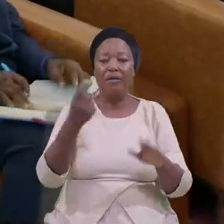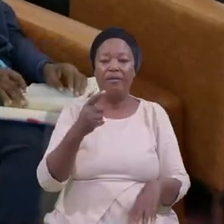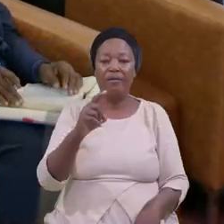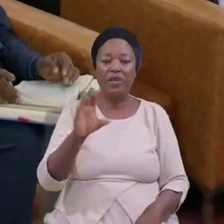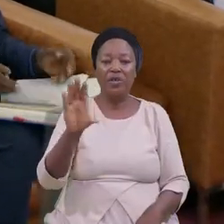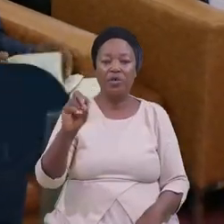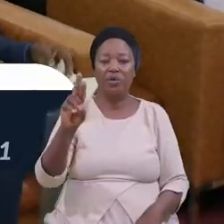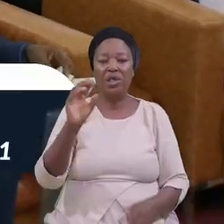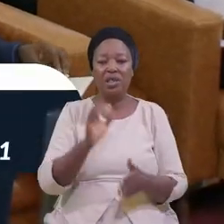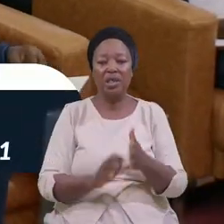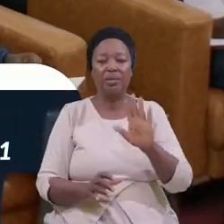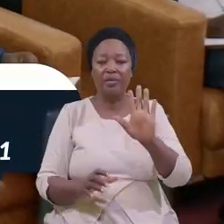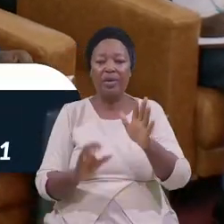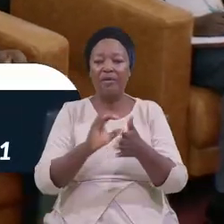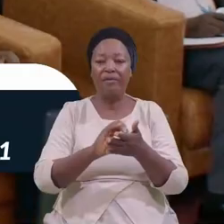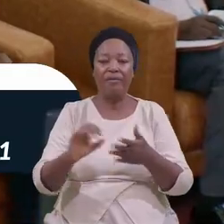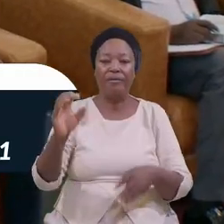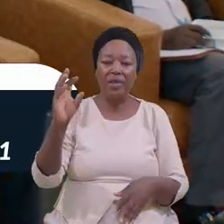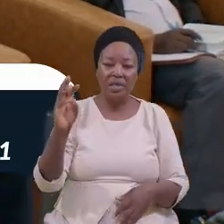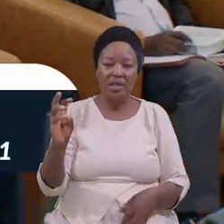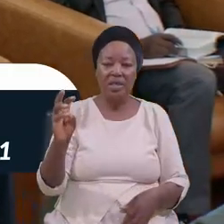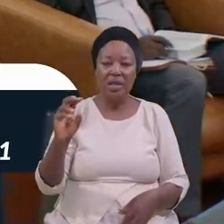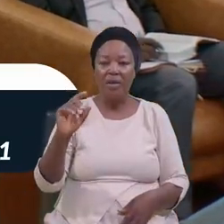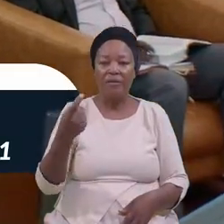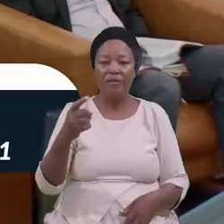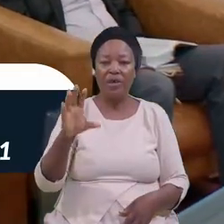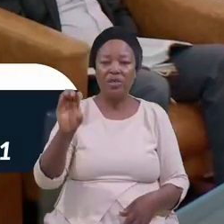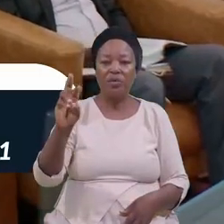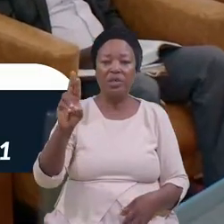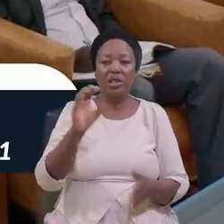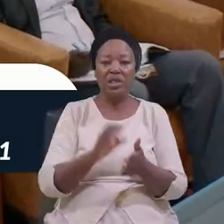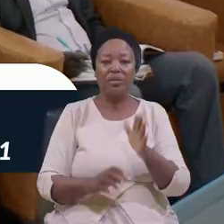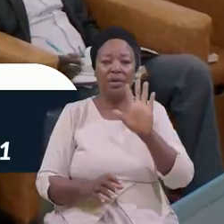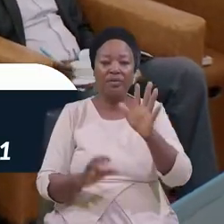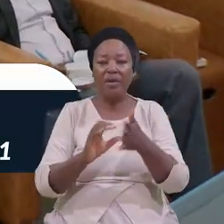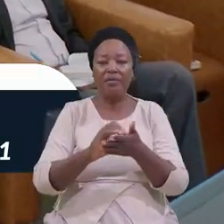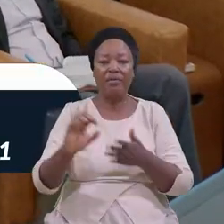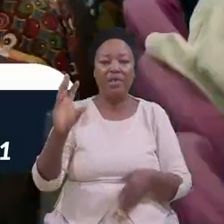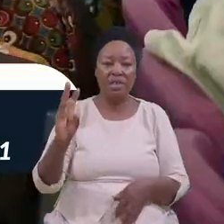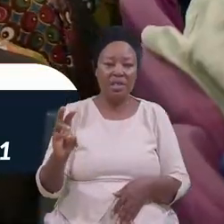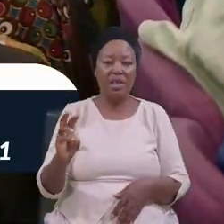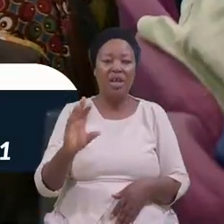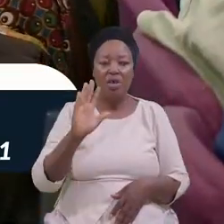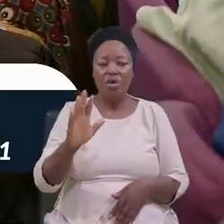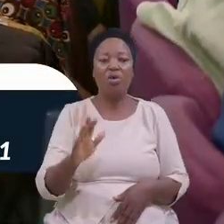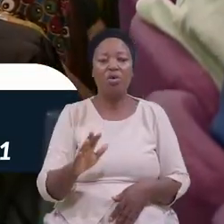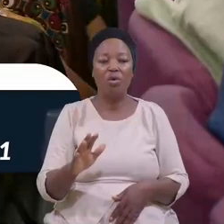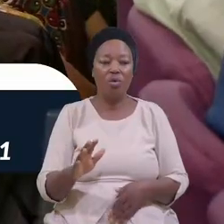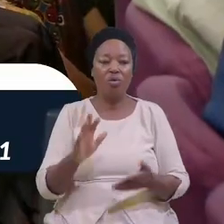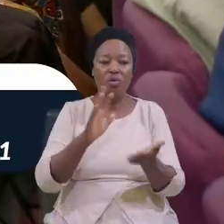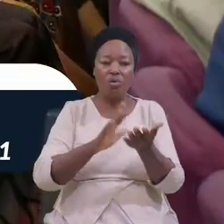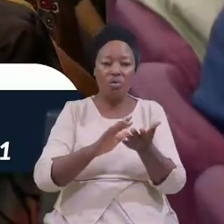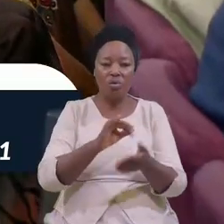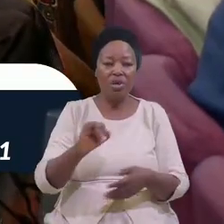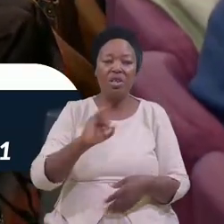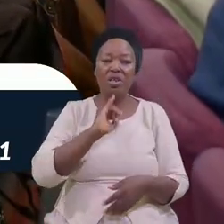here from verse 6. 1 Corinthians chapter 5, verse 6, your glorying is